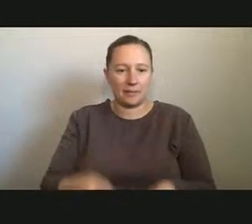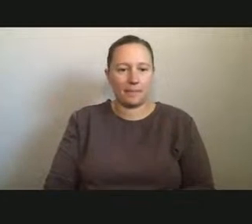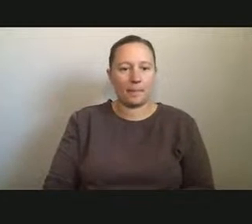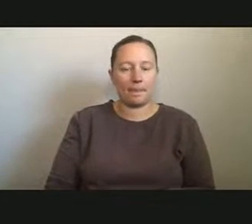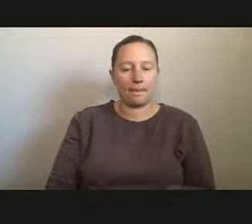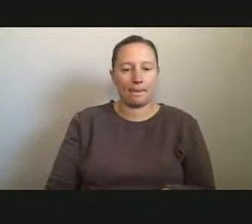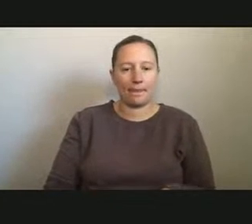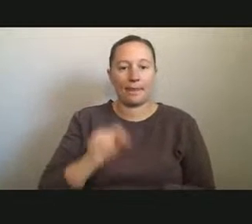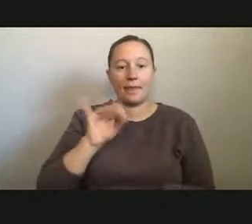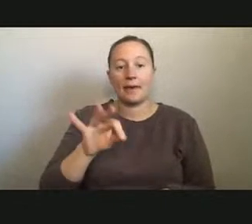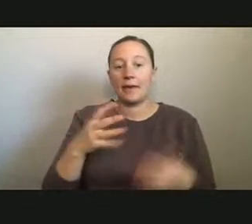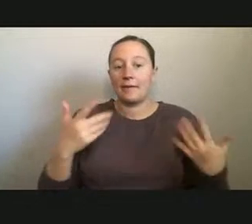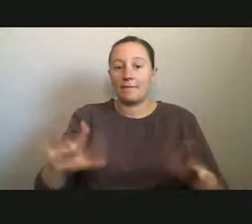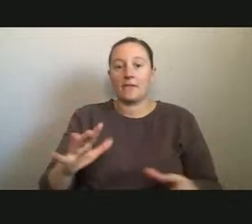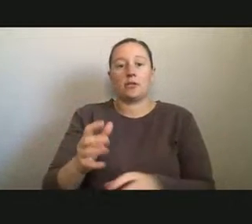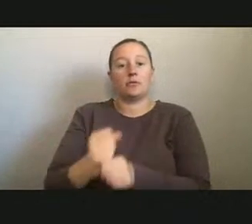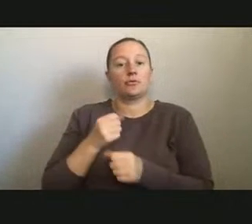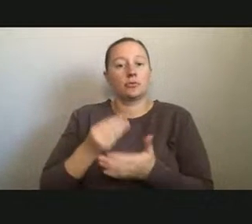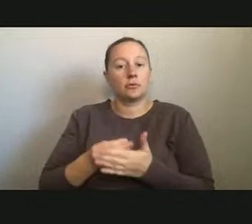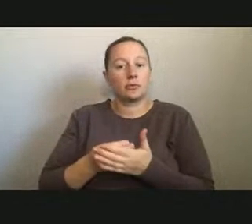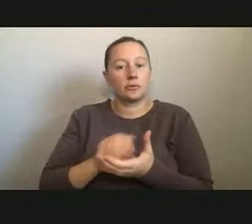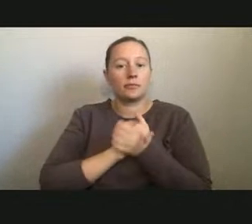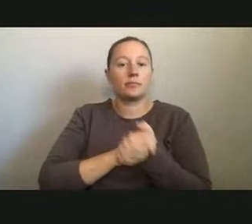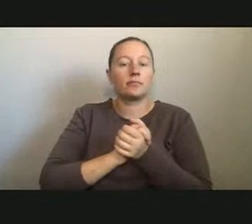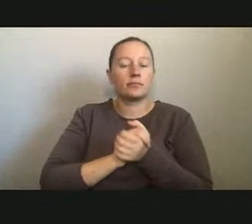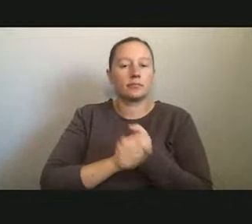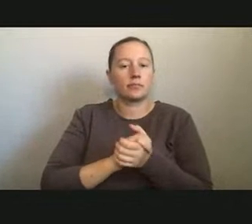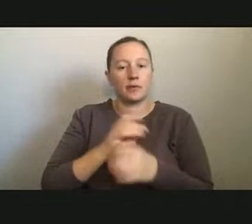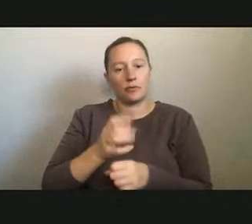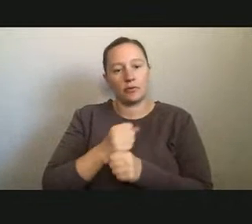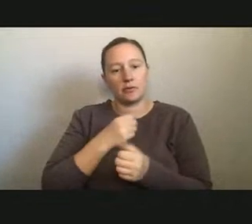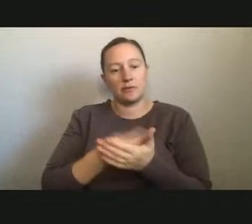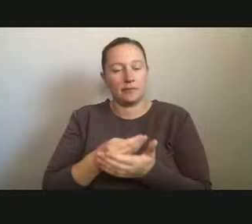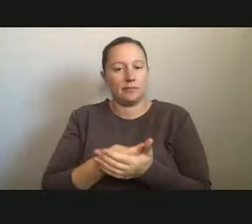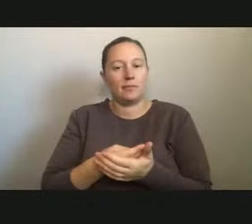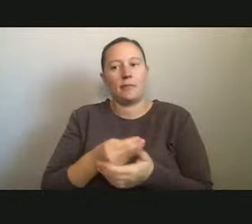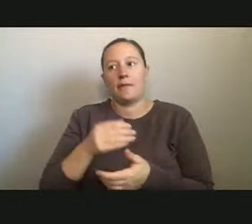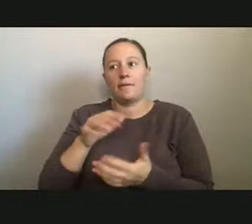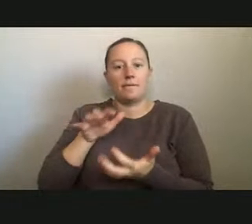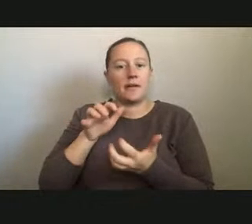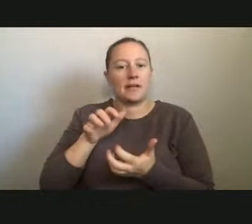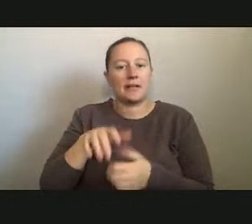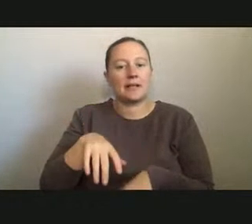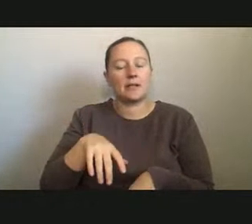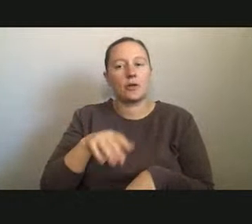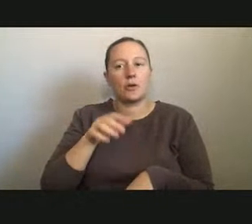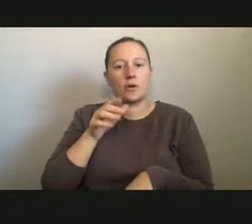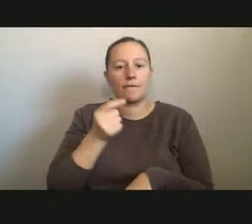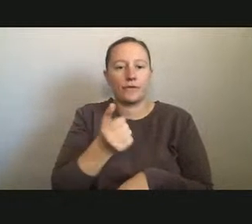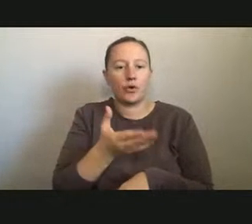then if you're funded, congratulations on getting funded, first of all. There'll be a few